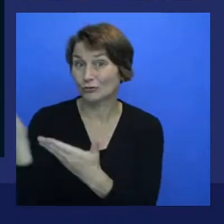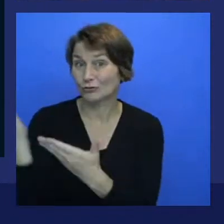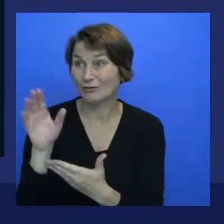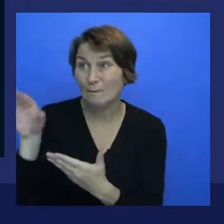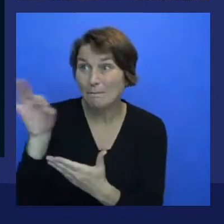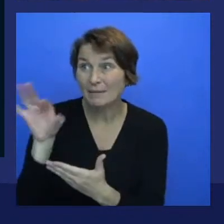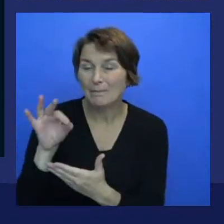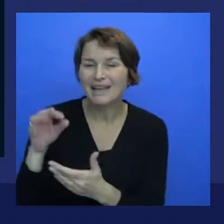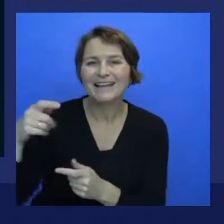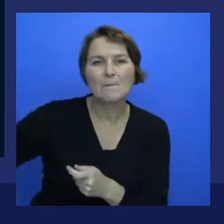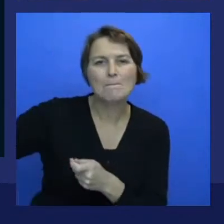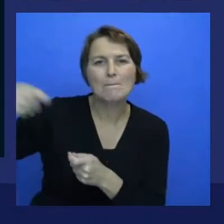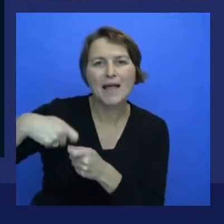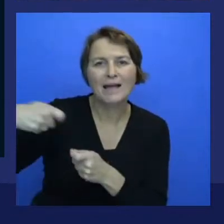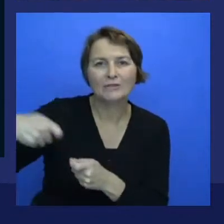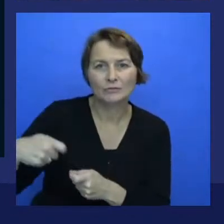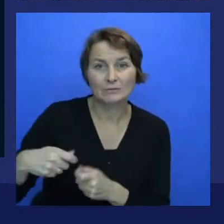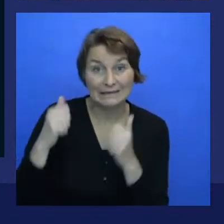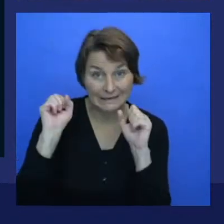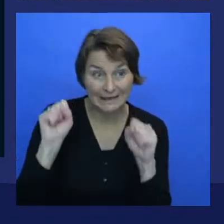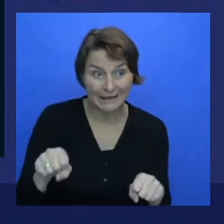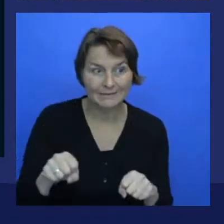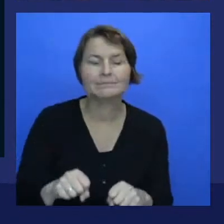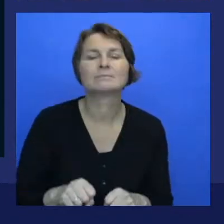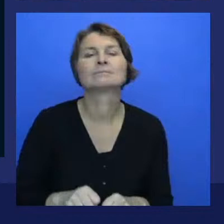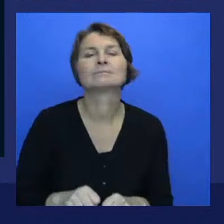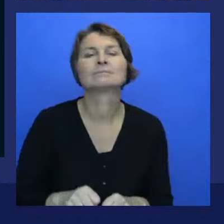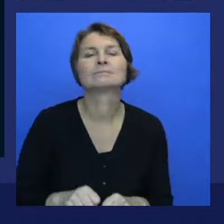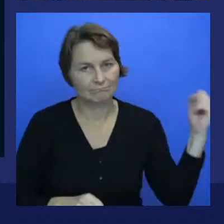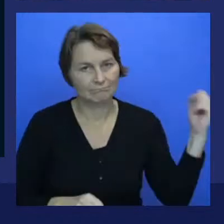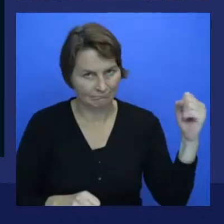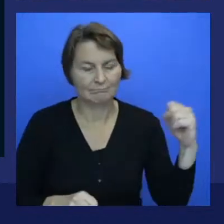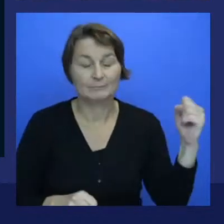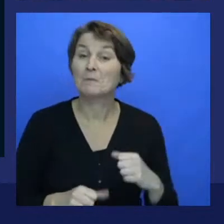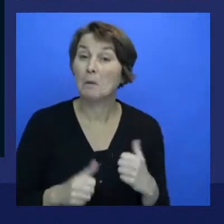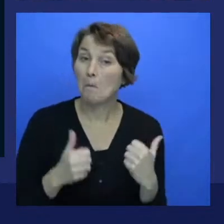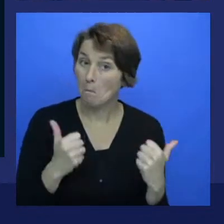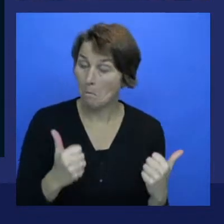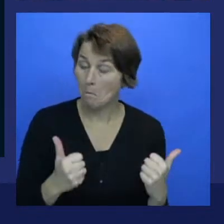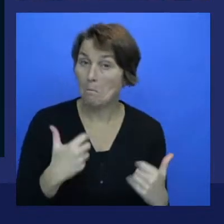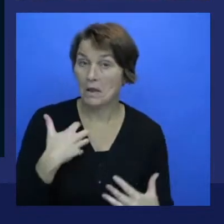Yeah, definitely. Okay, yeah, that's actually pretty interesting.